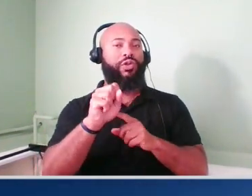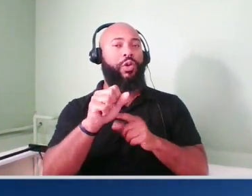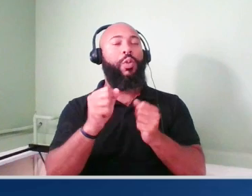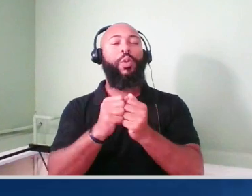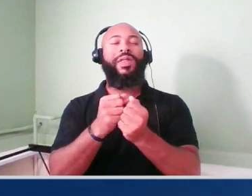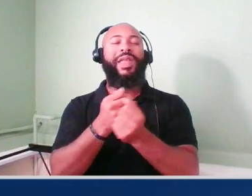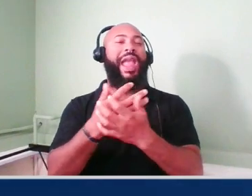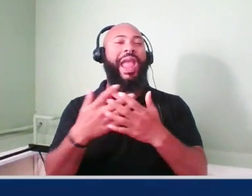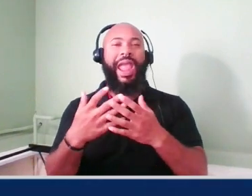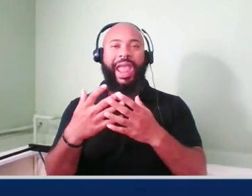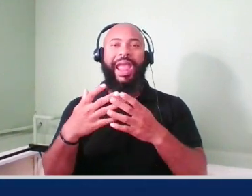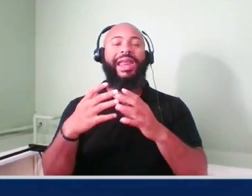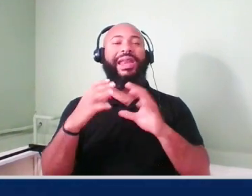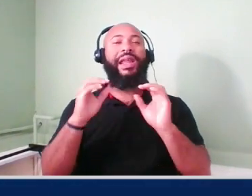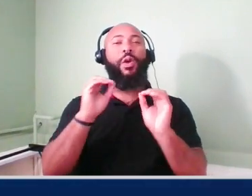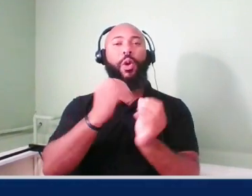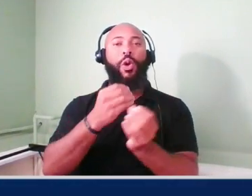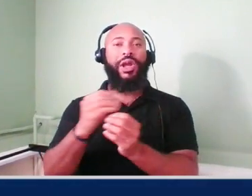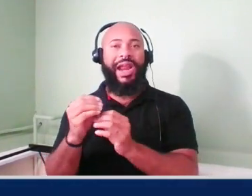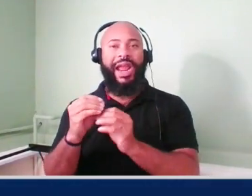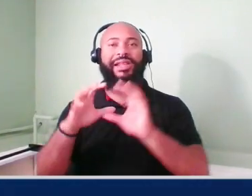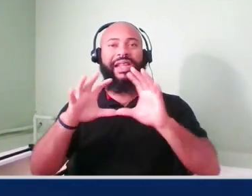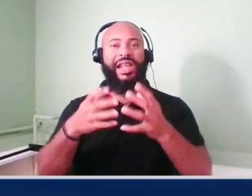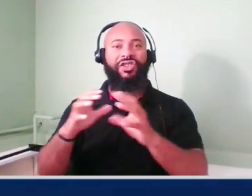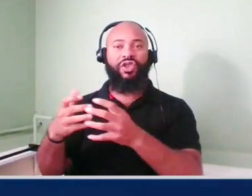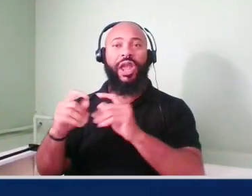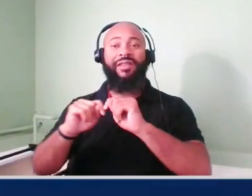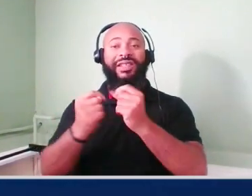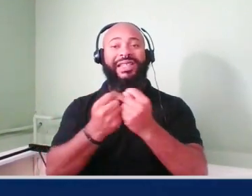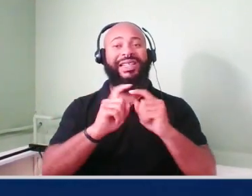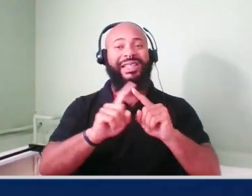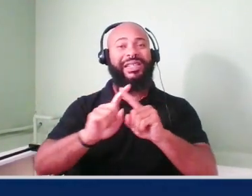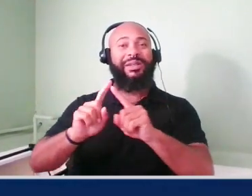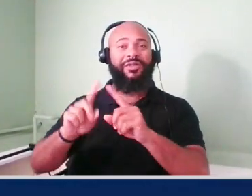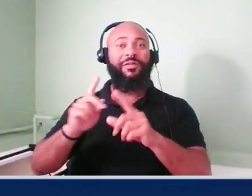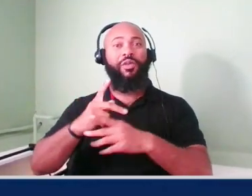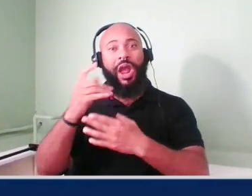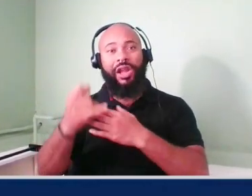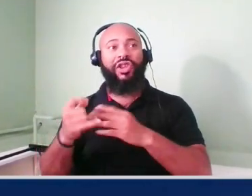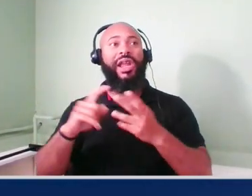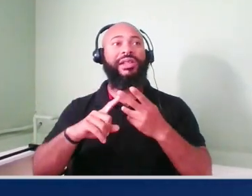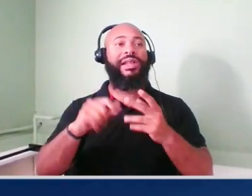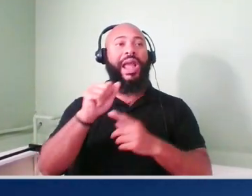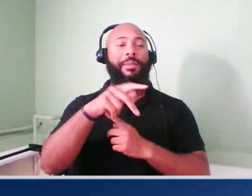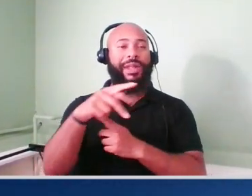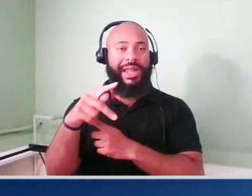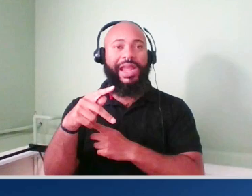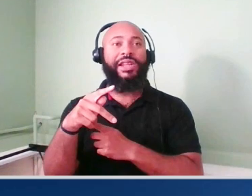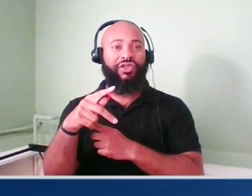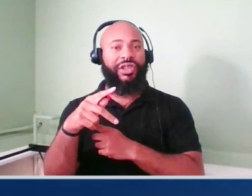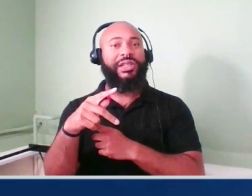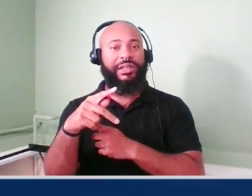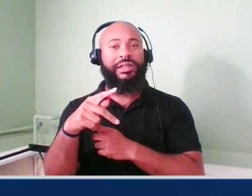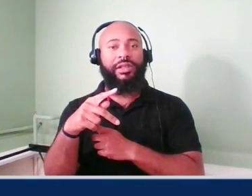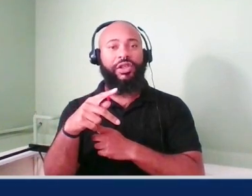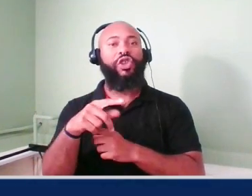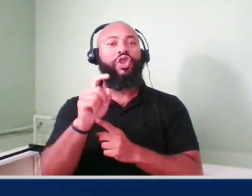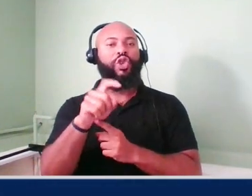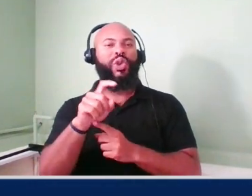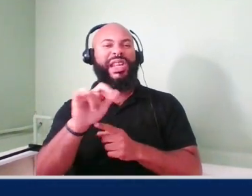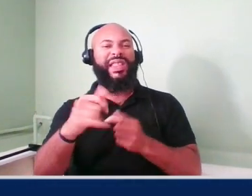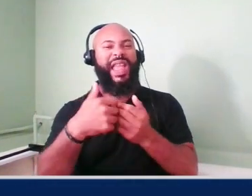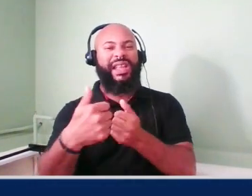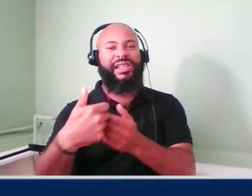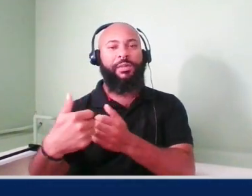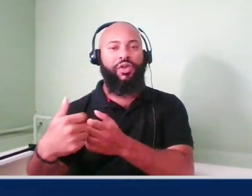With any enterprise organization where you have different teams working on different projects, different applications, right? You need that segregation of